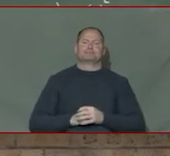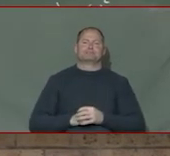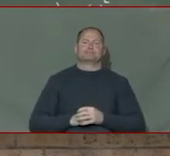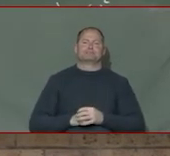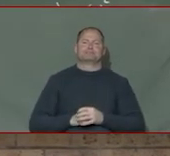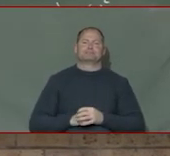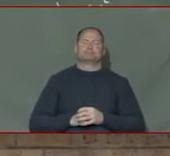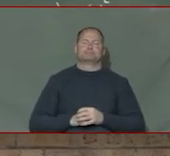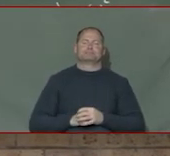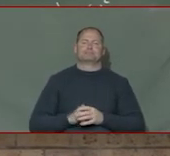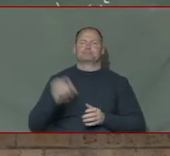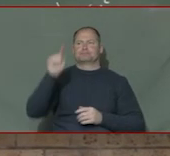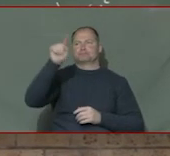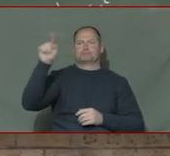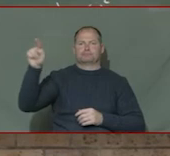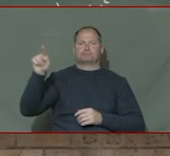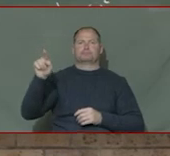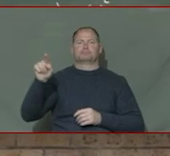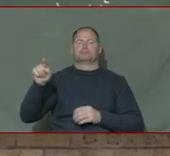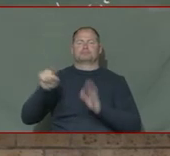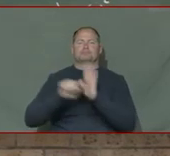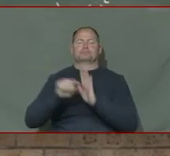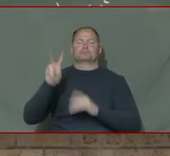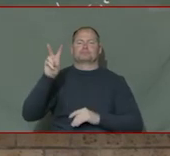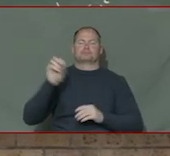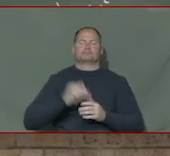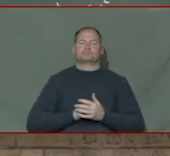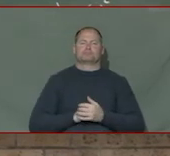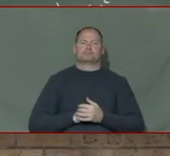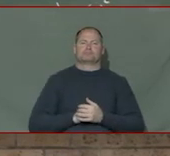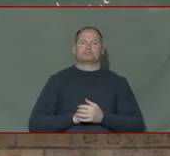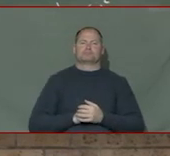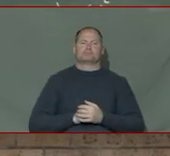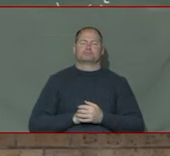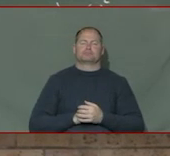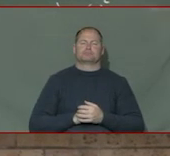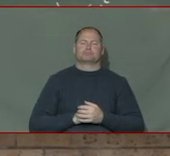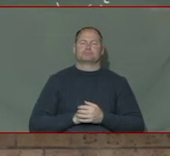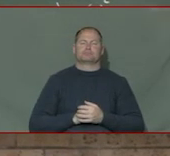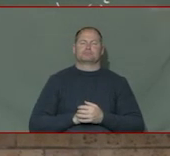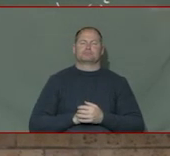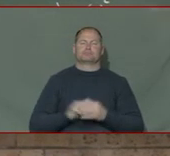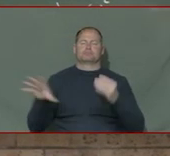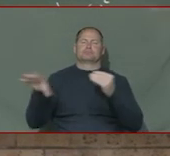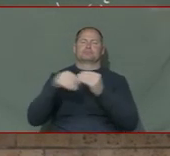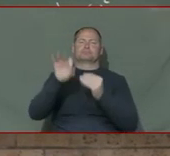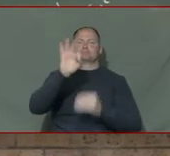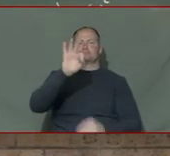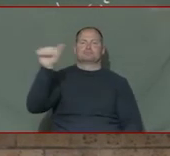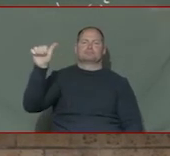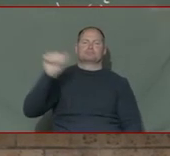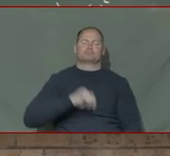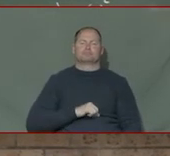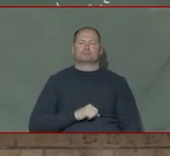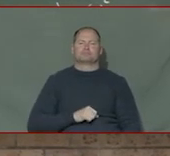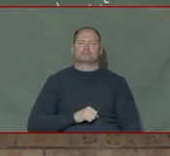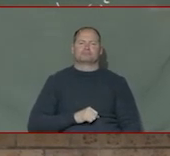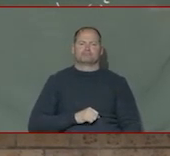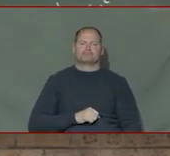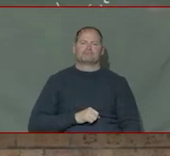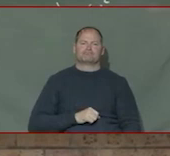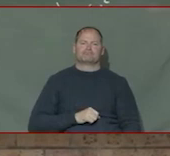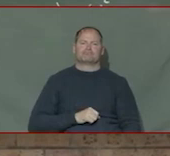15t. That and that is minus 24t plus 36, correct?